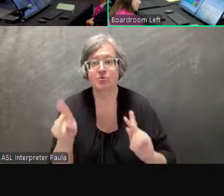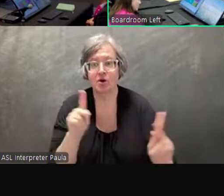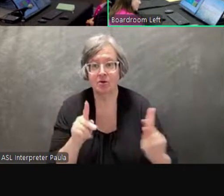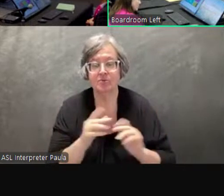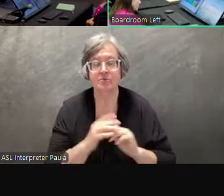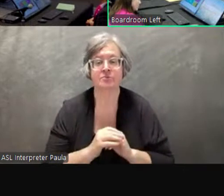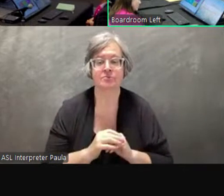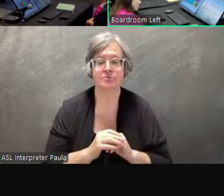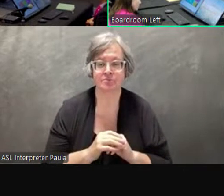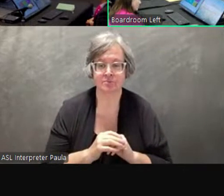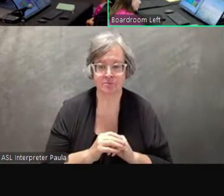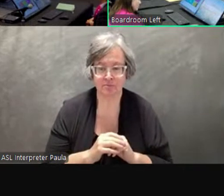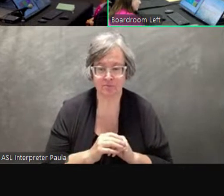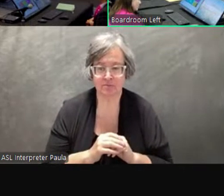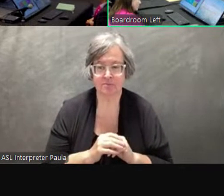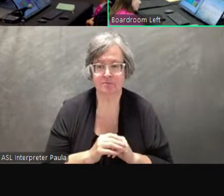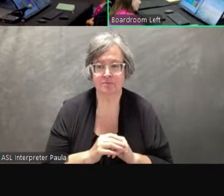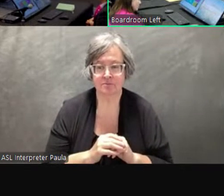refine.